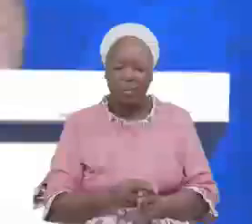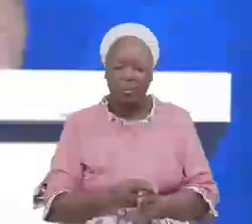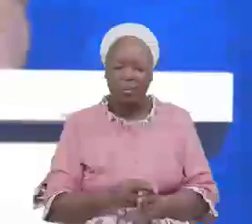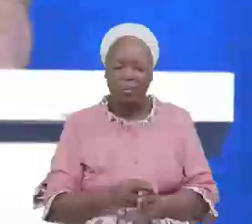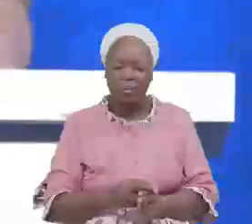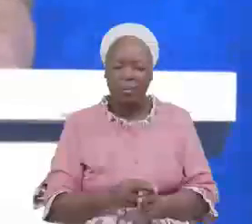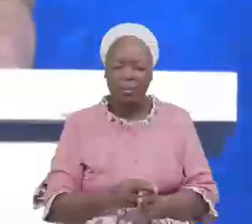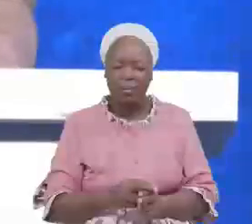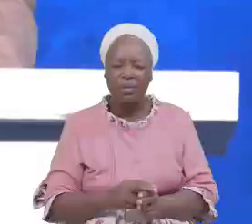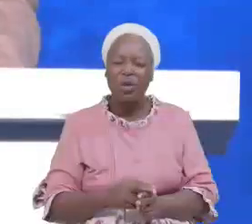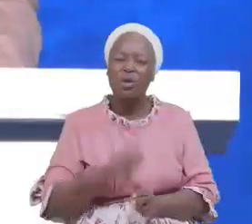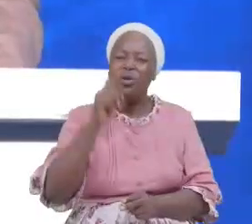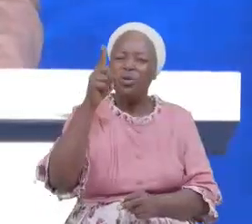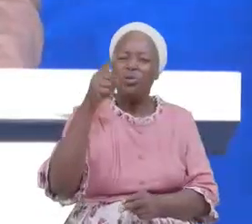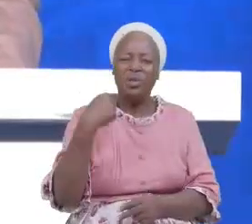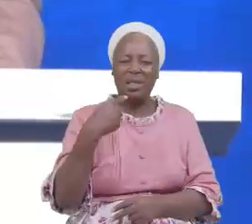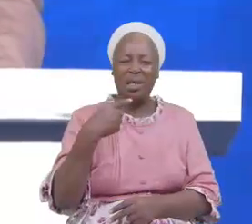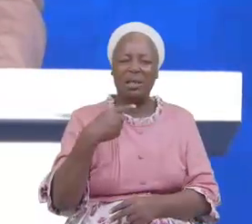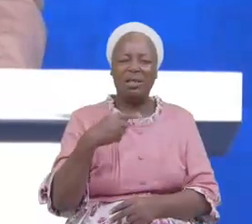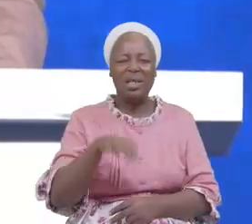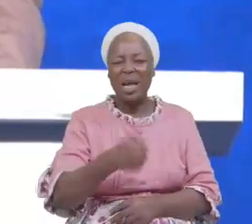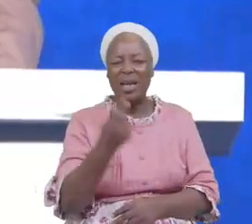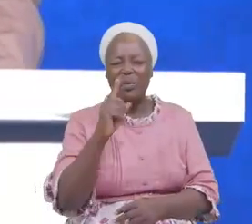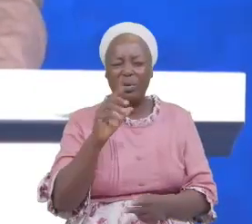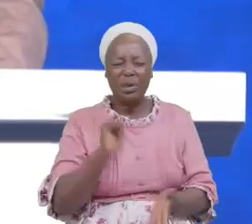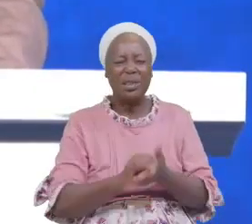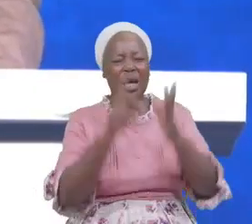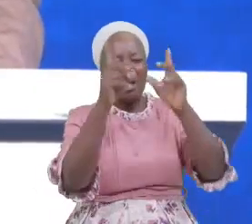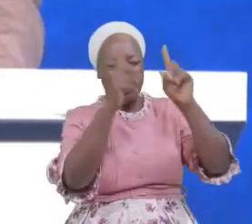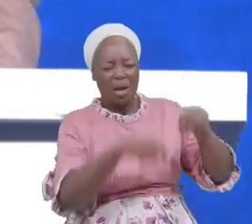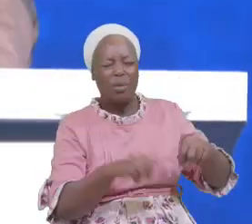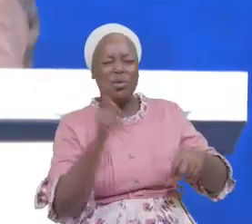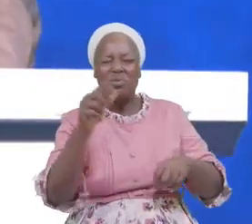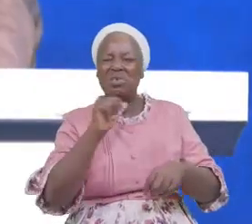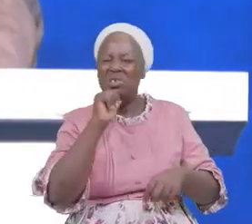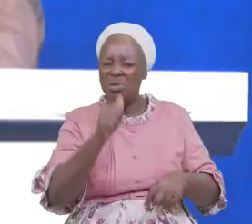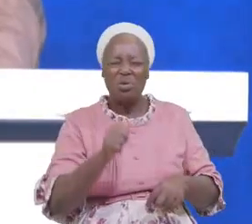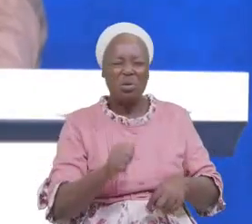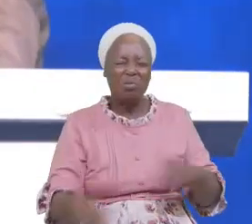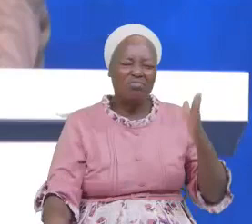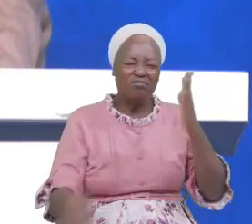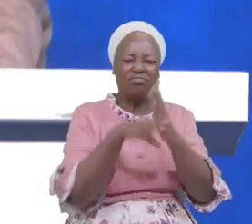You said whosoever comes, you will in no wise cast out.